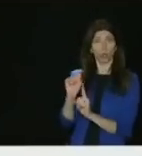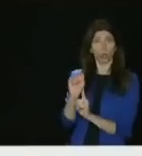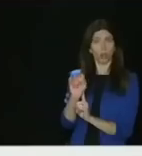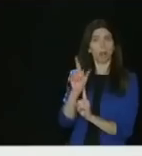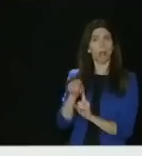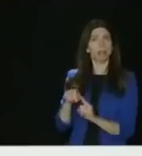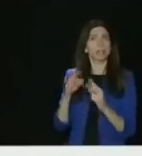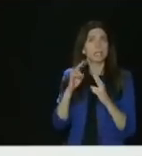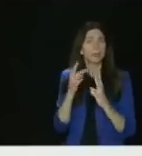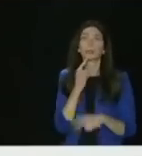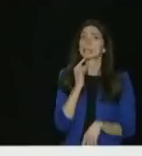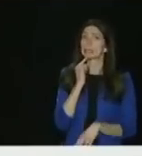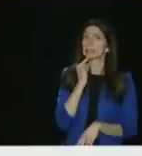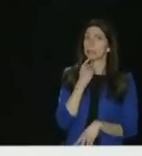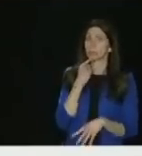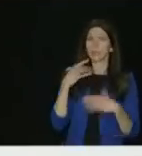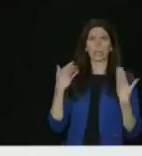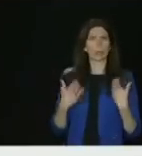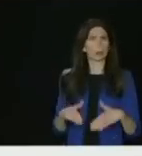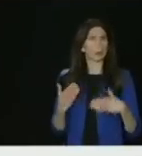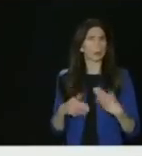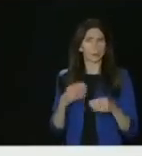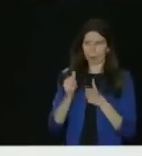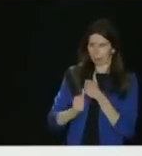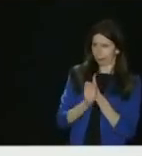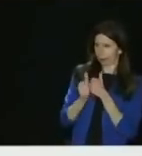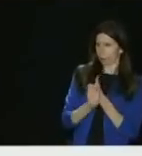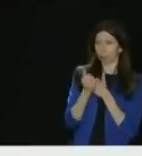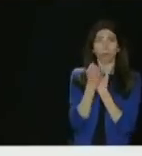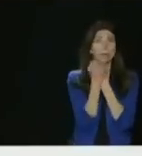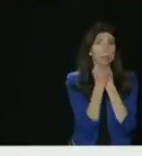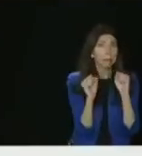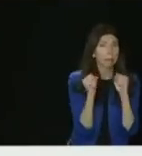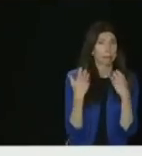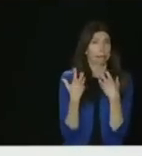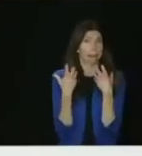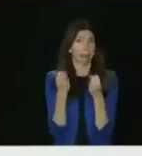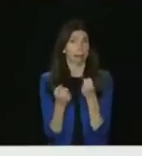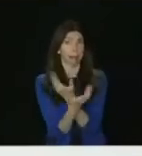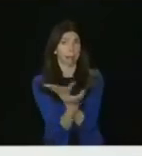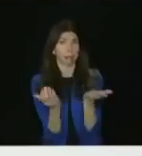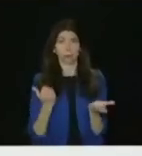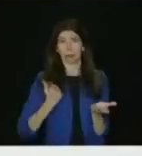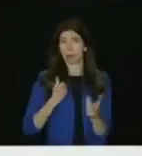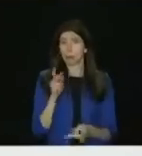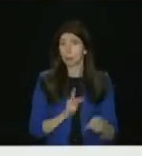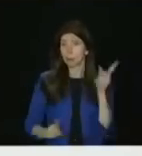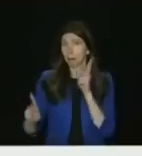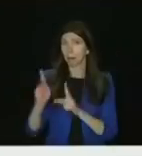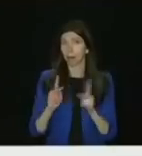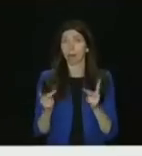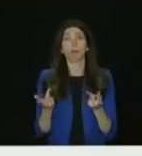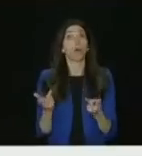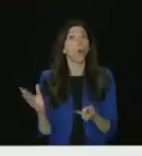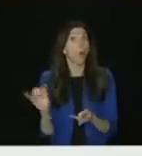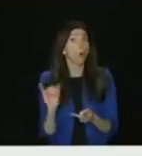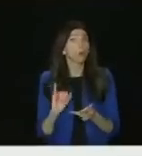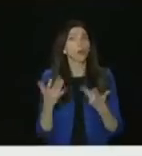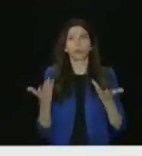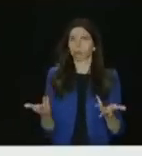seriously endangers lives, health, or safety of Canadians and exceeds the capacity or authority of a province to deal